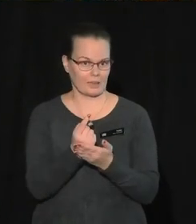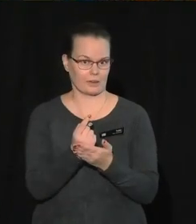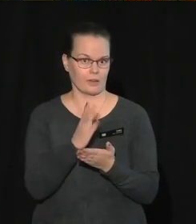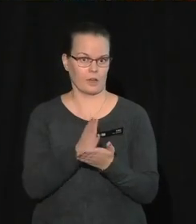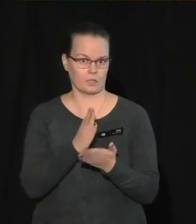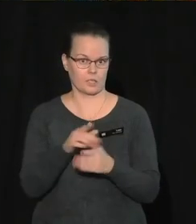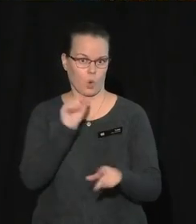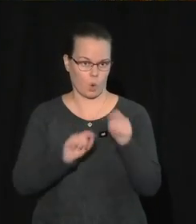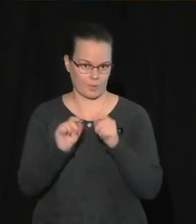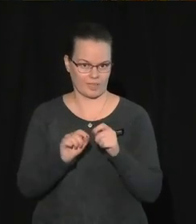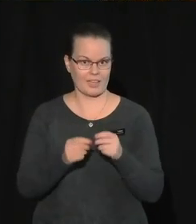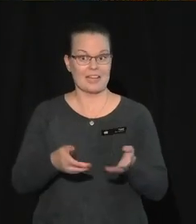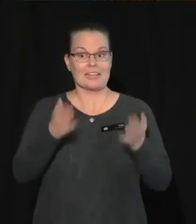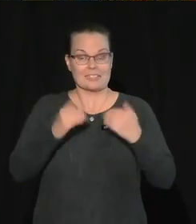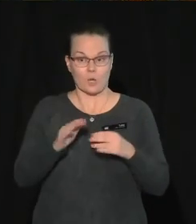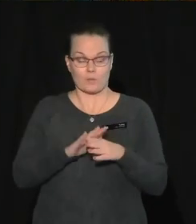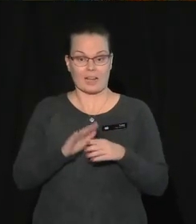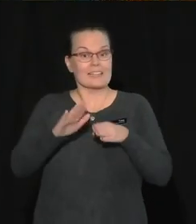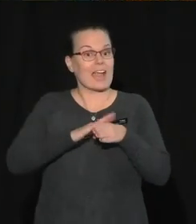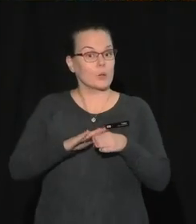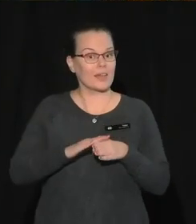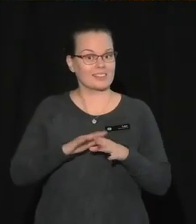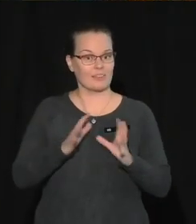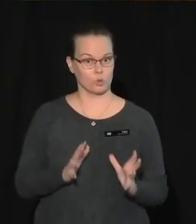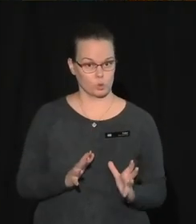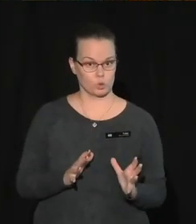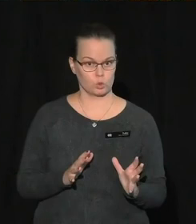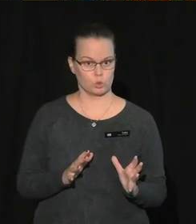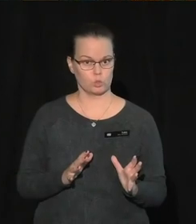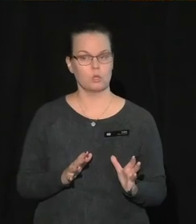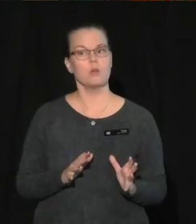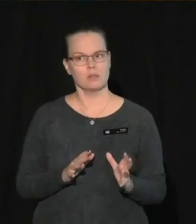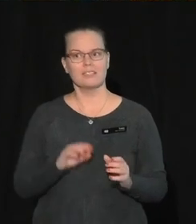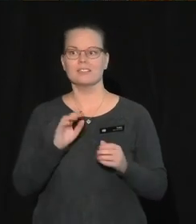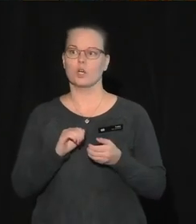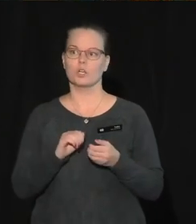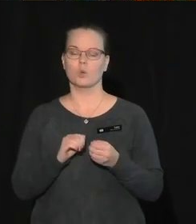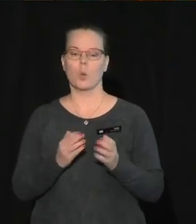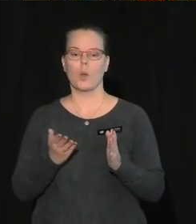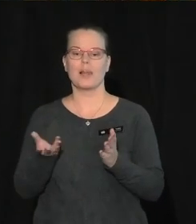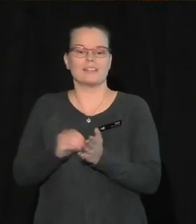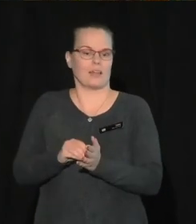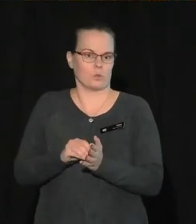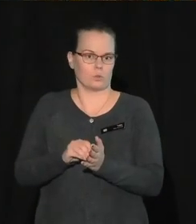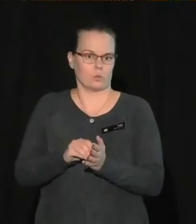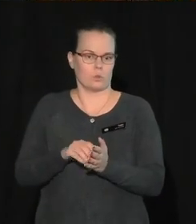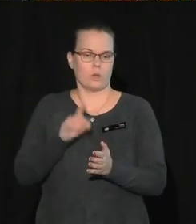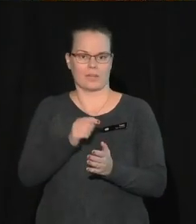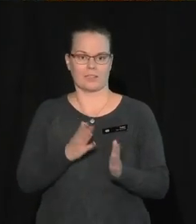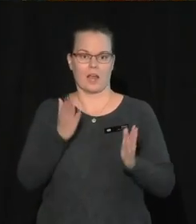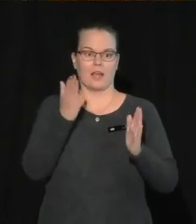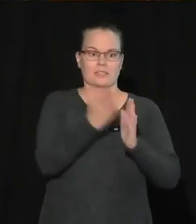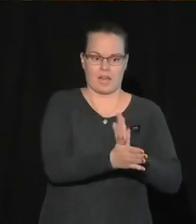issue. Usability is something that goes complements accessibility, and the